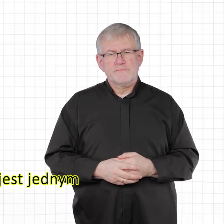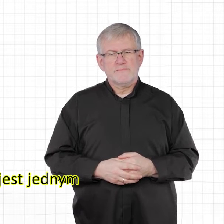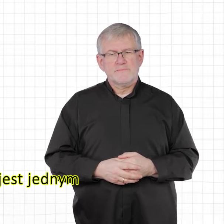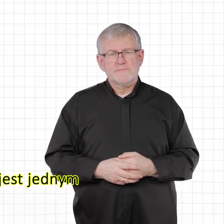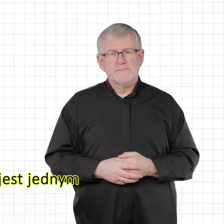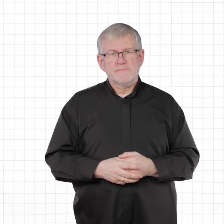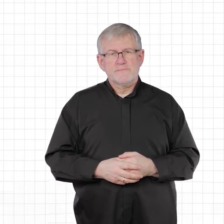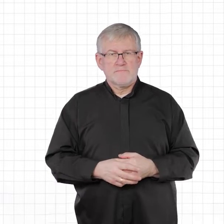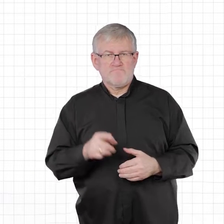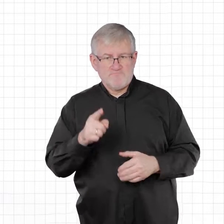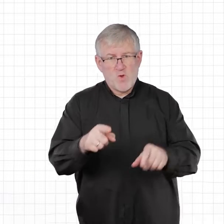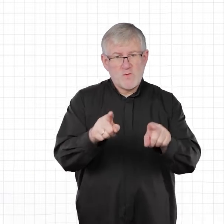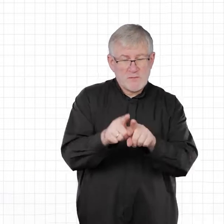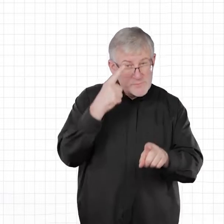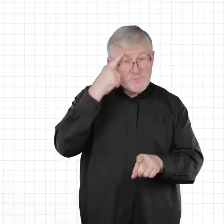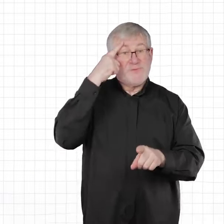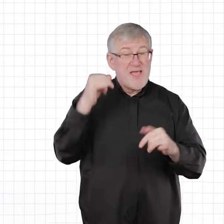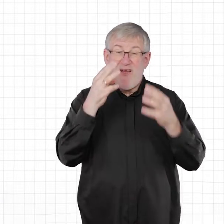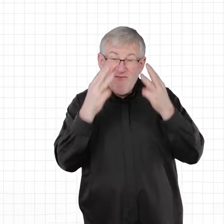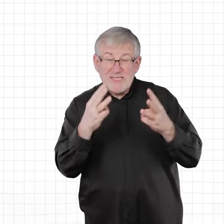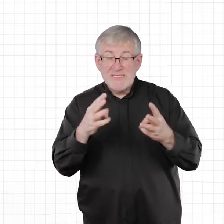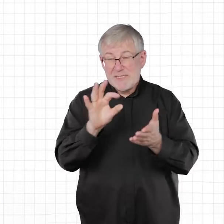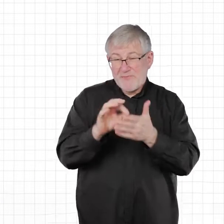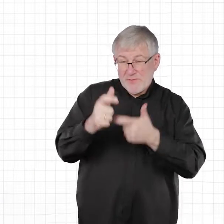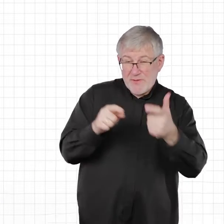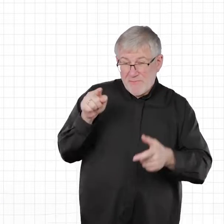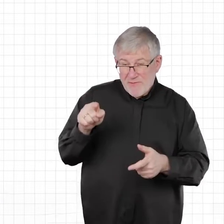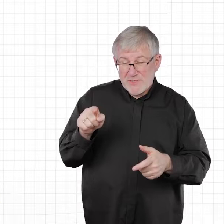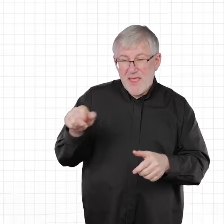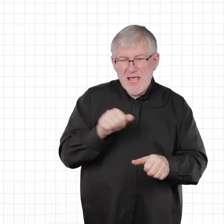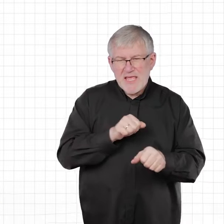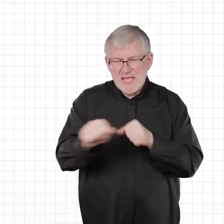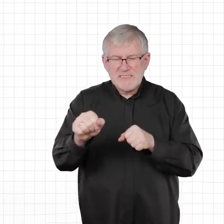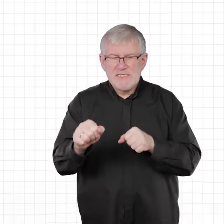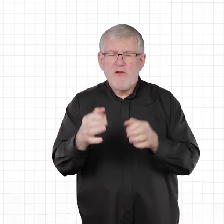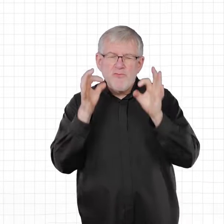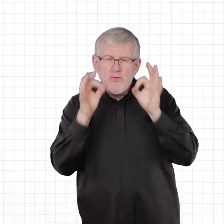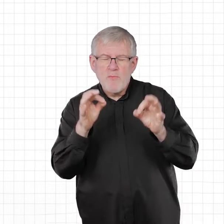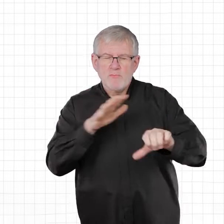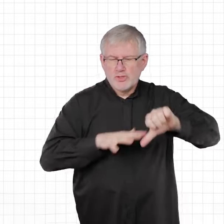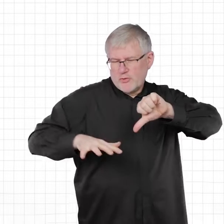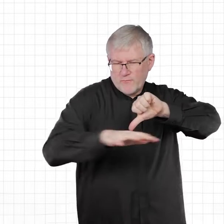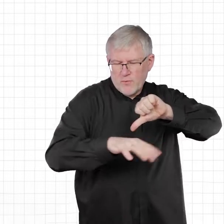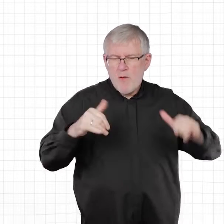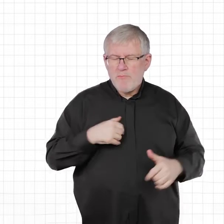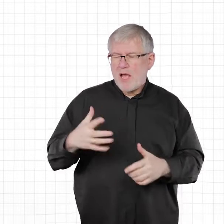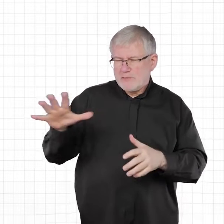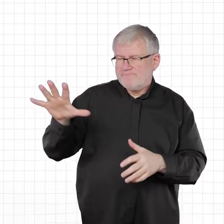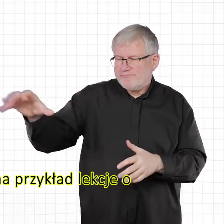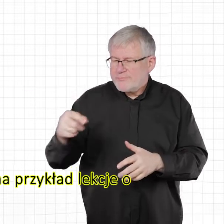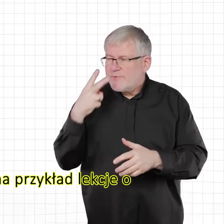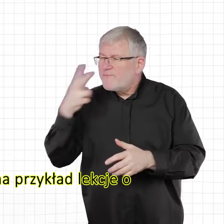pillars, and gender equality is one of them, and democracy and human rights is another. So this is very important to all of